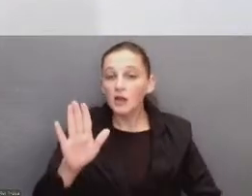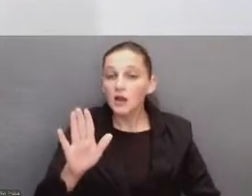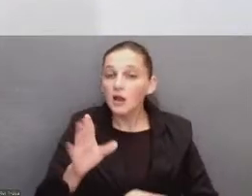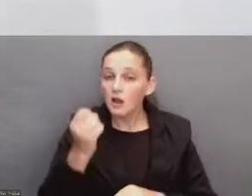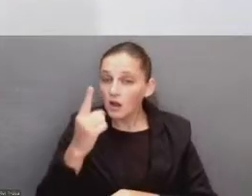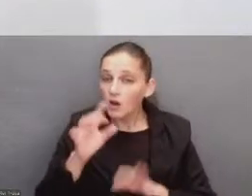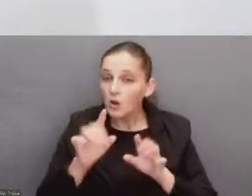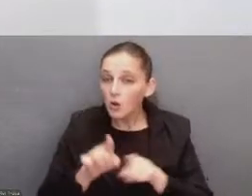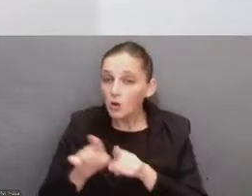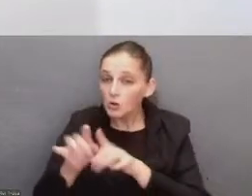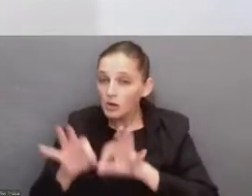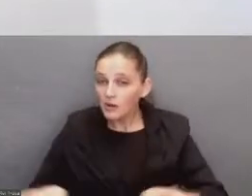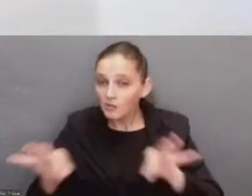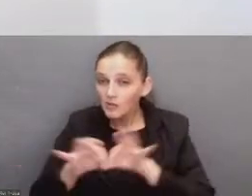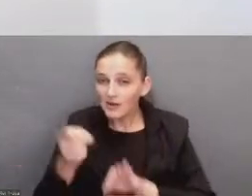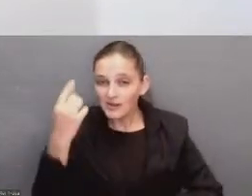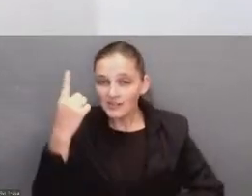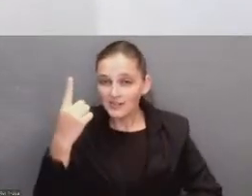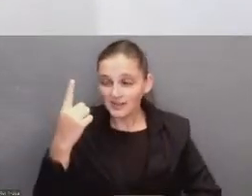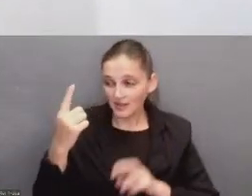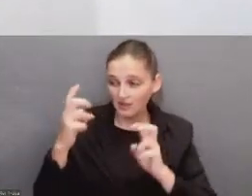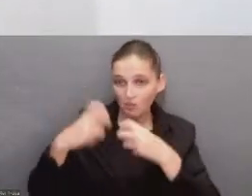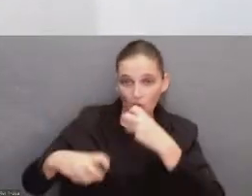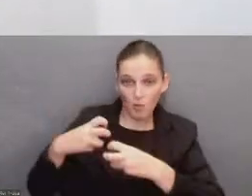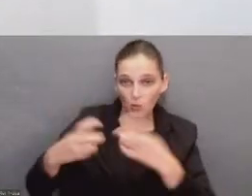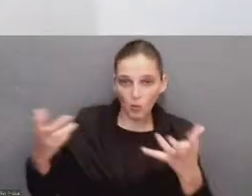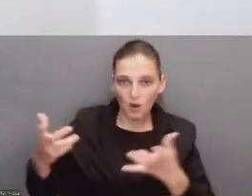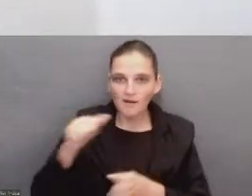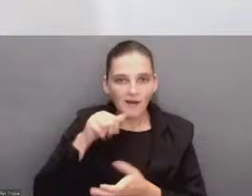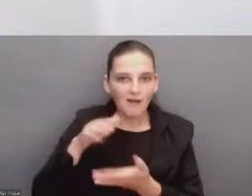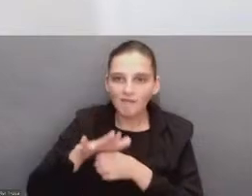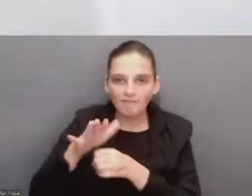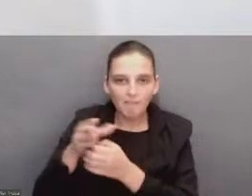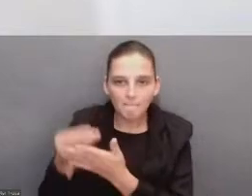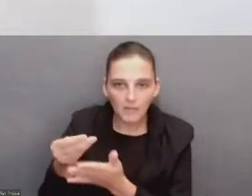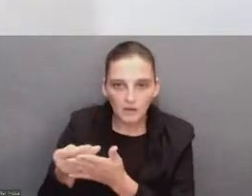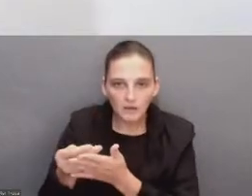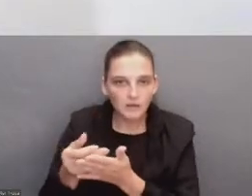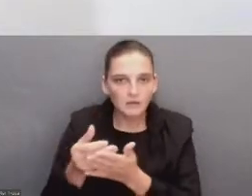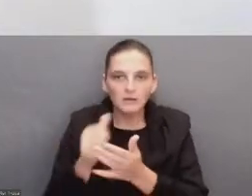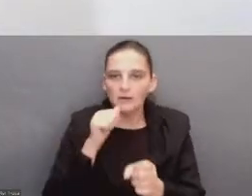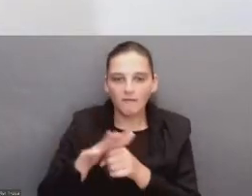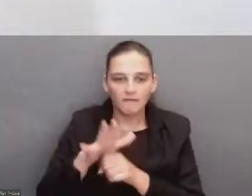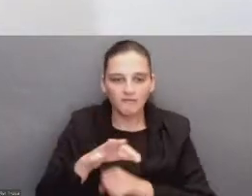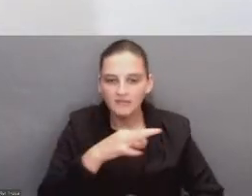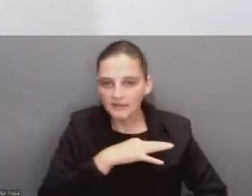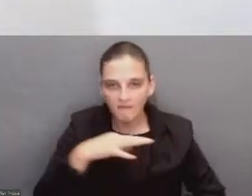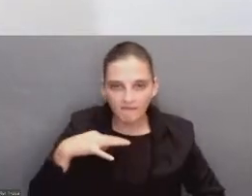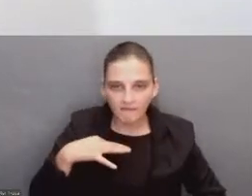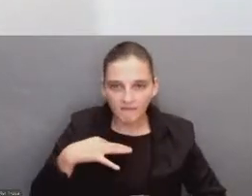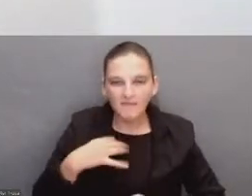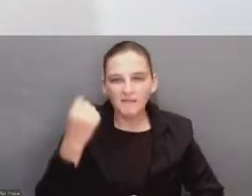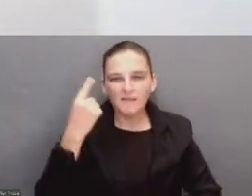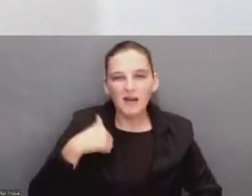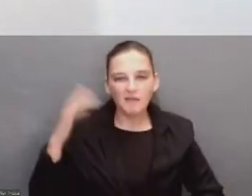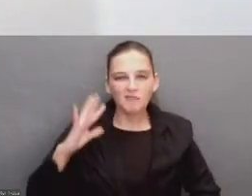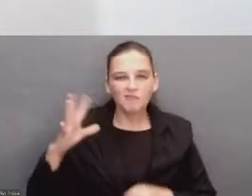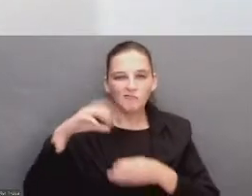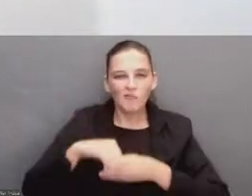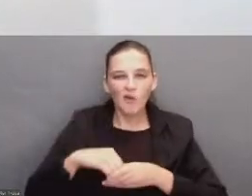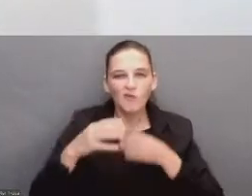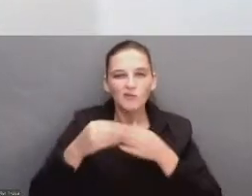the issue of lack of funding and lack of staffing. Having been in leadership roles at the local and state